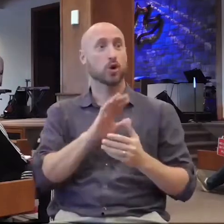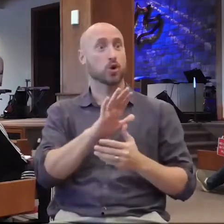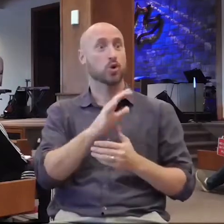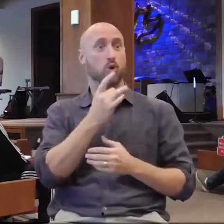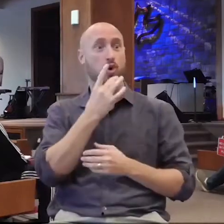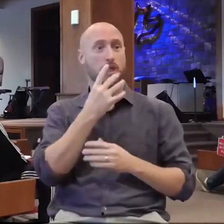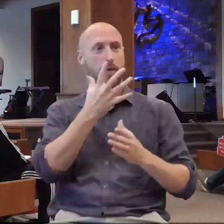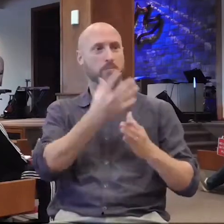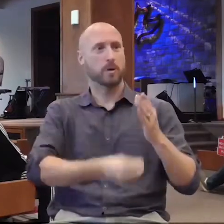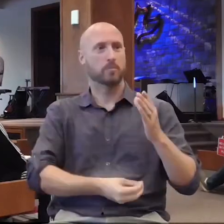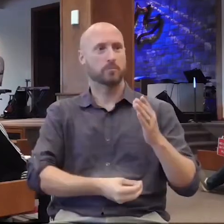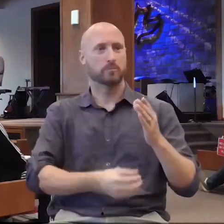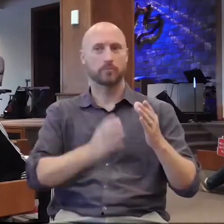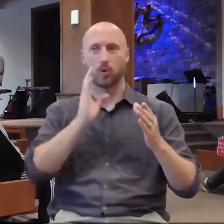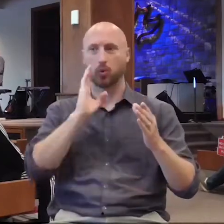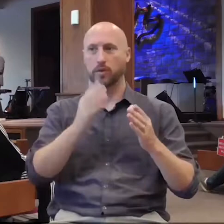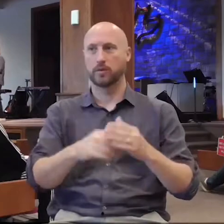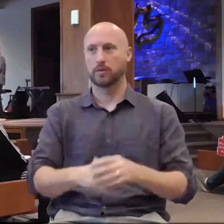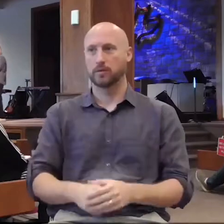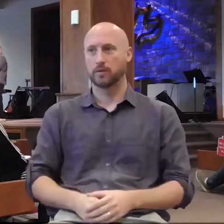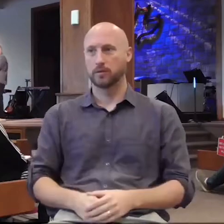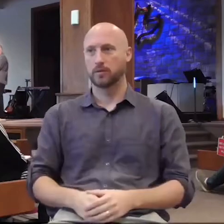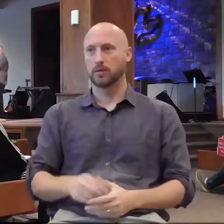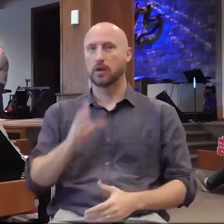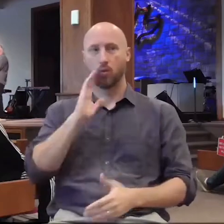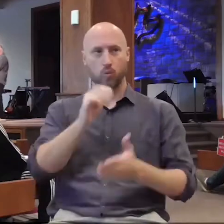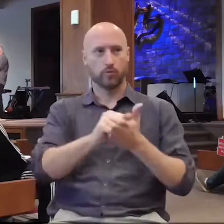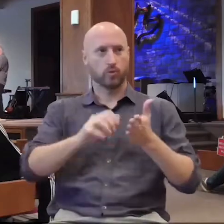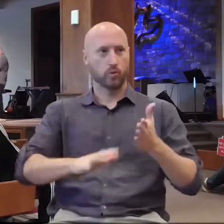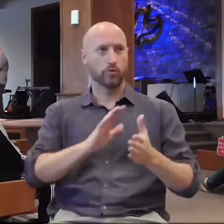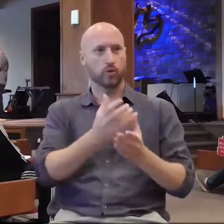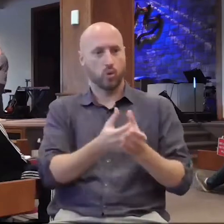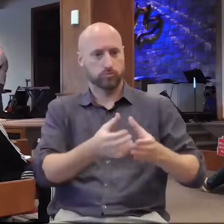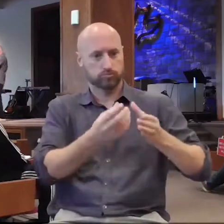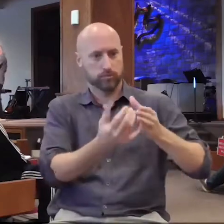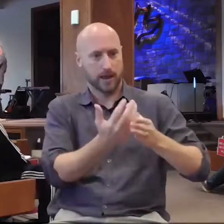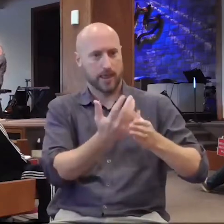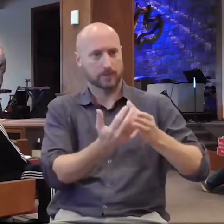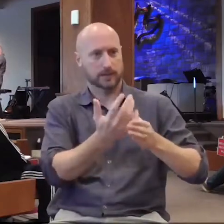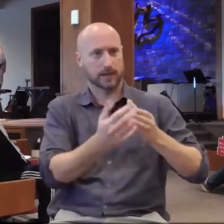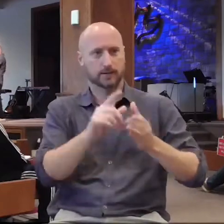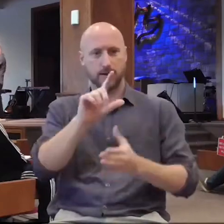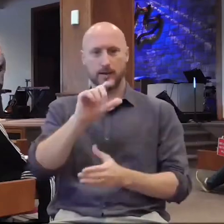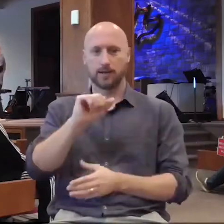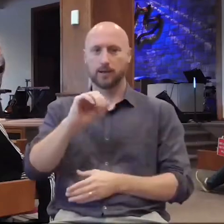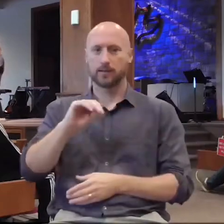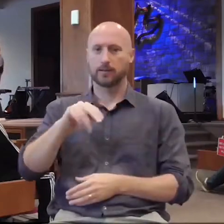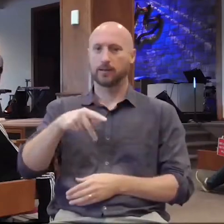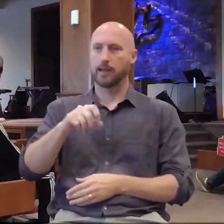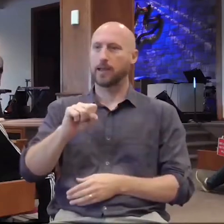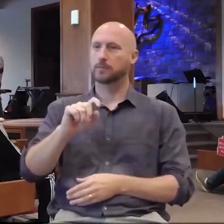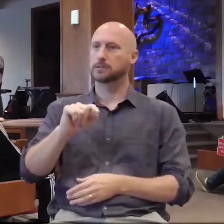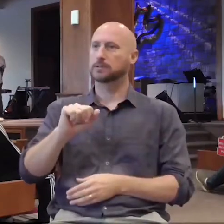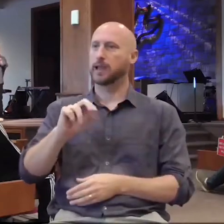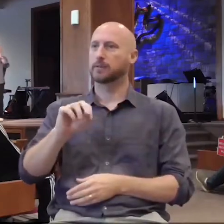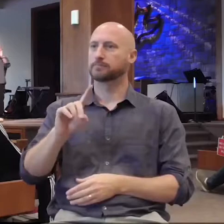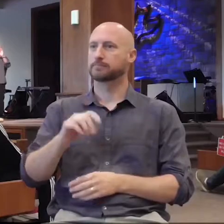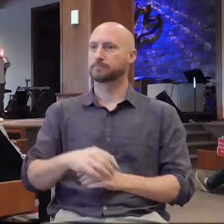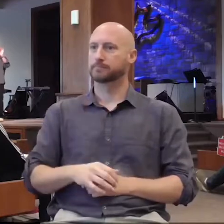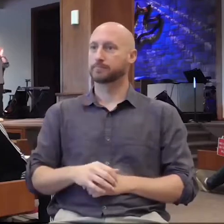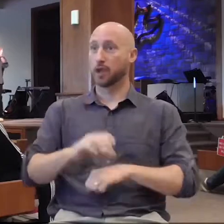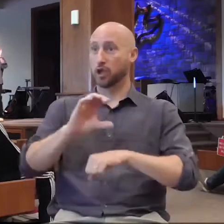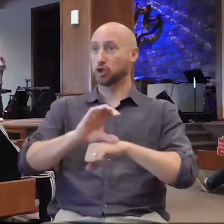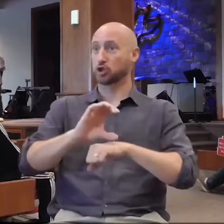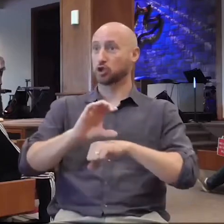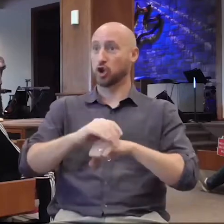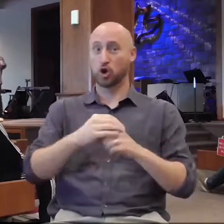your light. I'm going to remove the lampstand. You know, you know, your church is doing great. It's growing. The good stuff is going